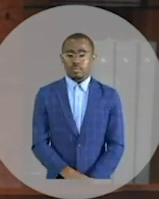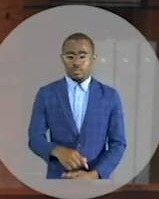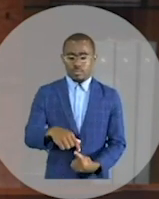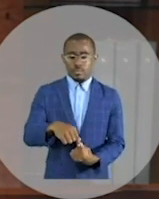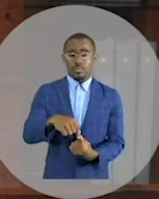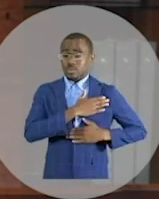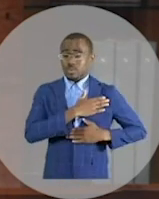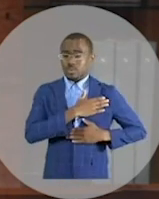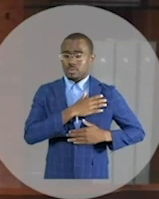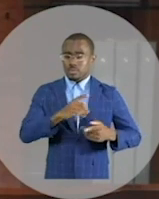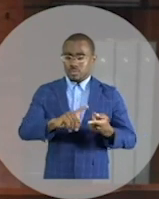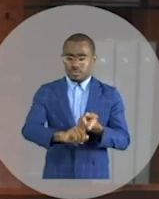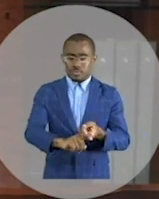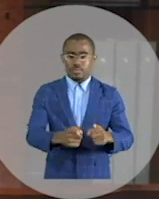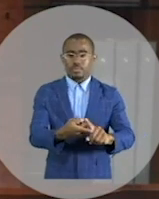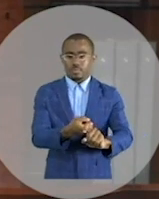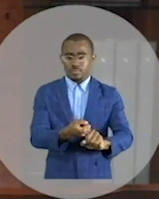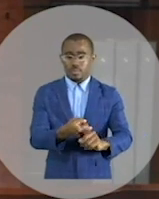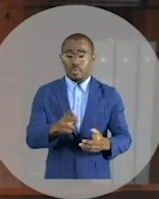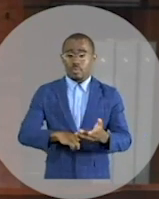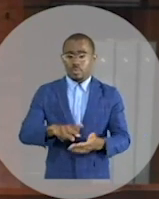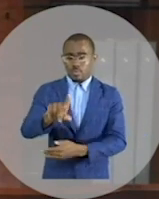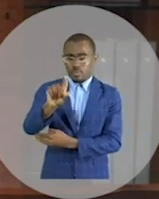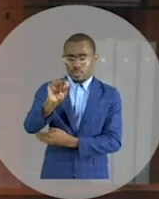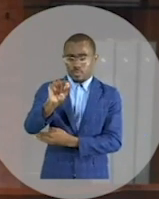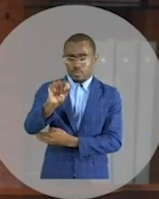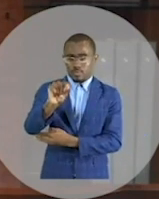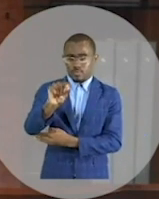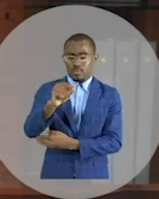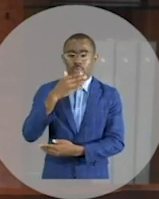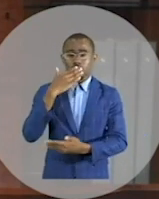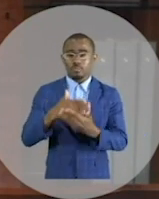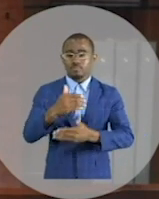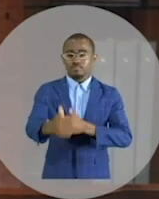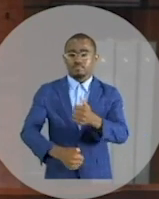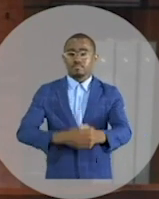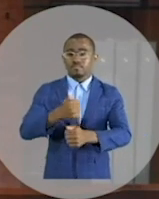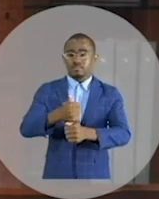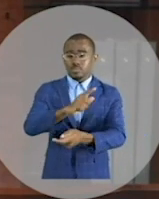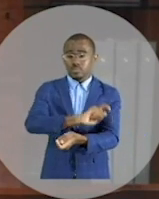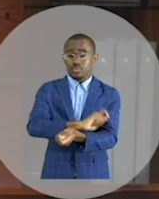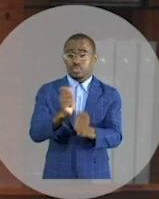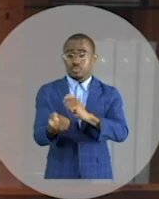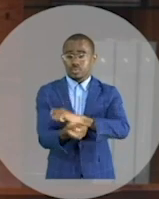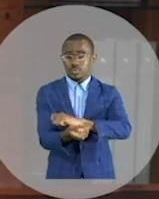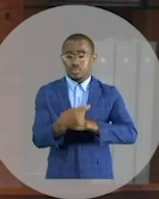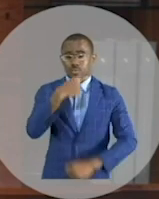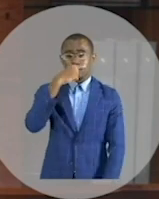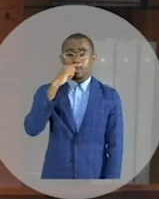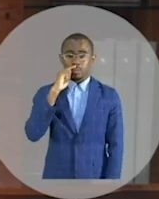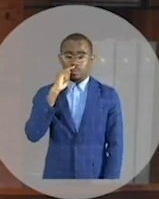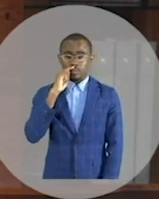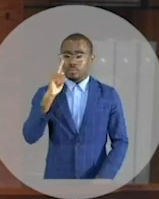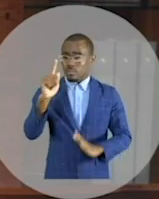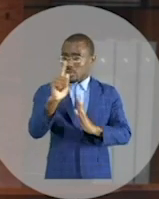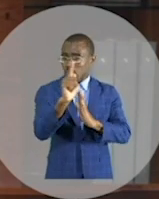more prosperous. Chers compatriotes, my fellow compatriots, 2020 will be a year of change in Gabon.